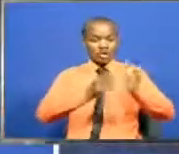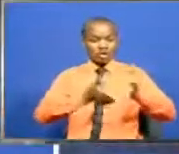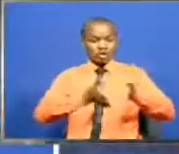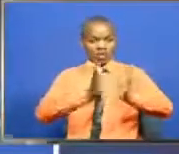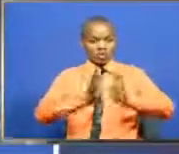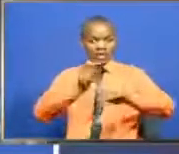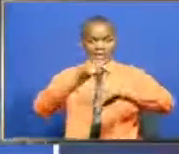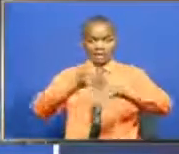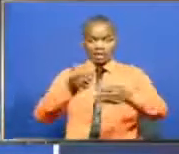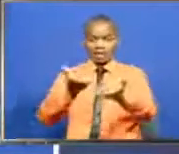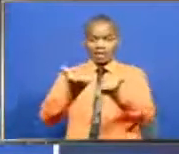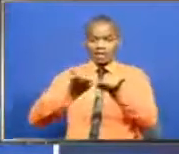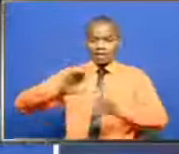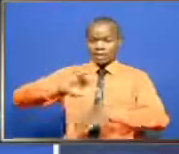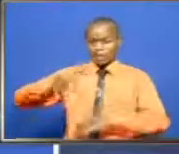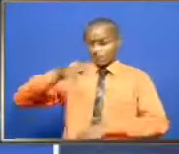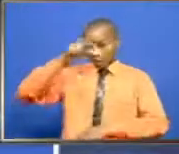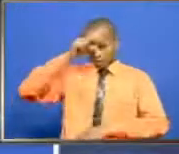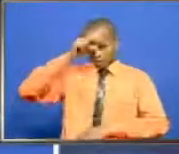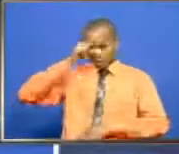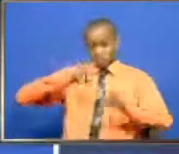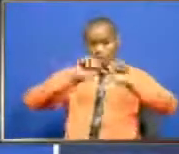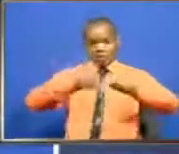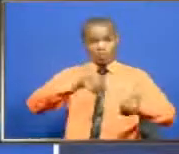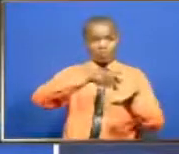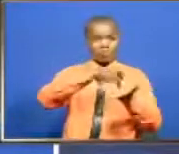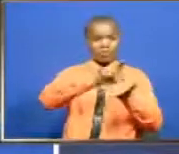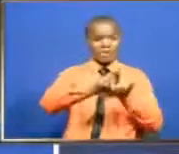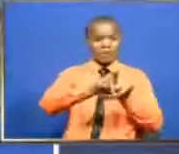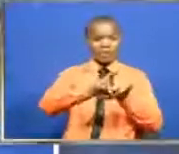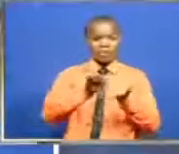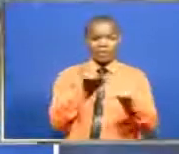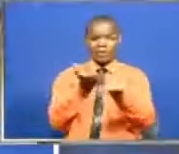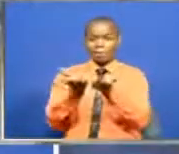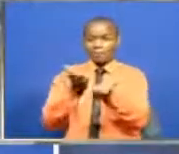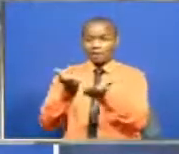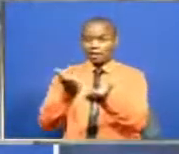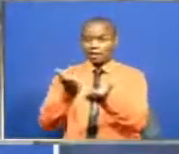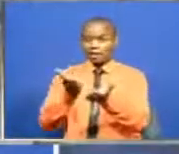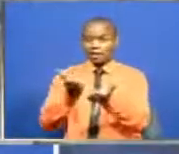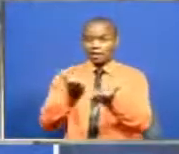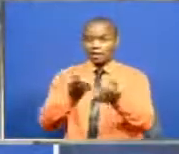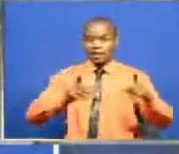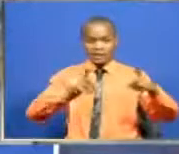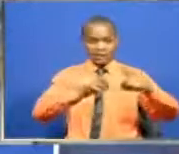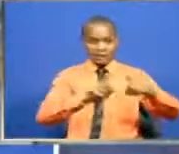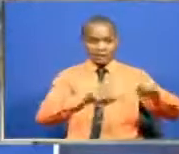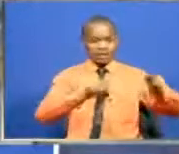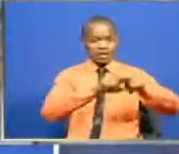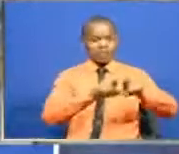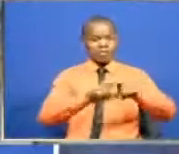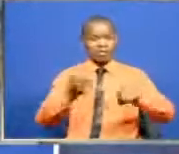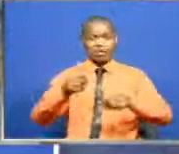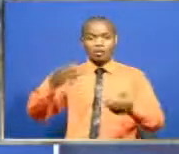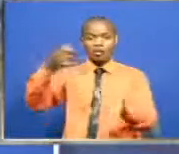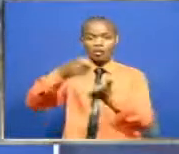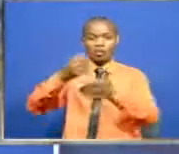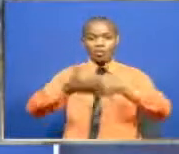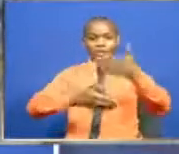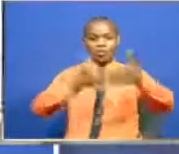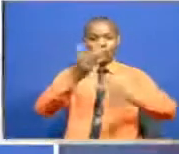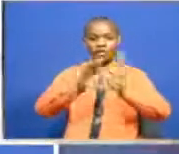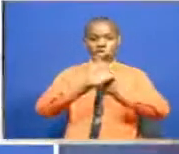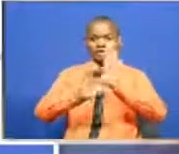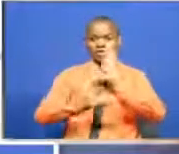the demands by the county government for them to pay a single business permit, arguing they are exempted as professionals by the